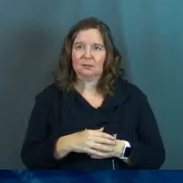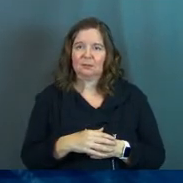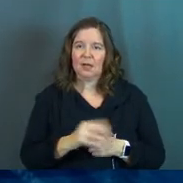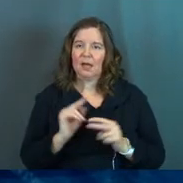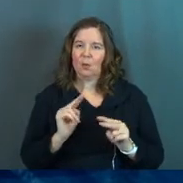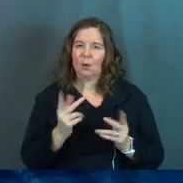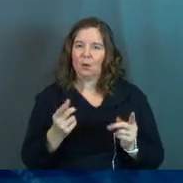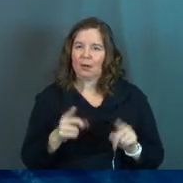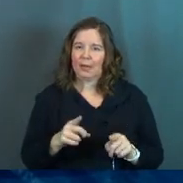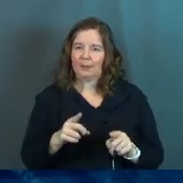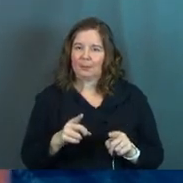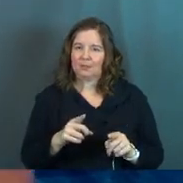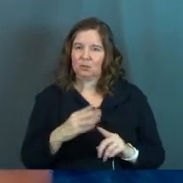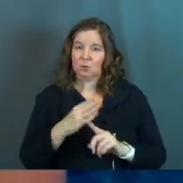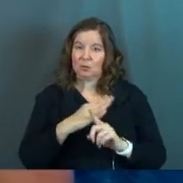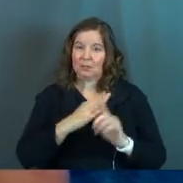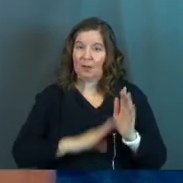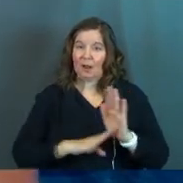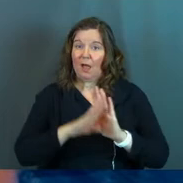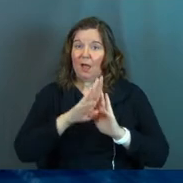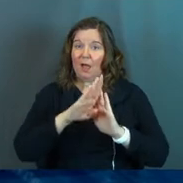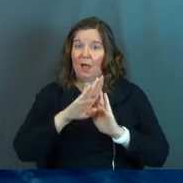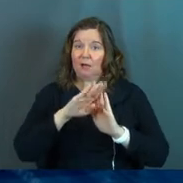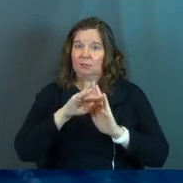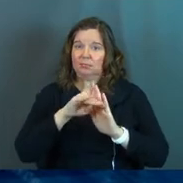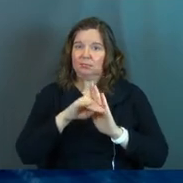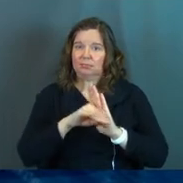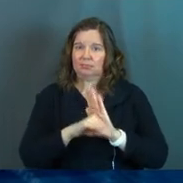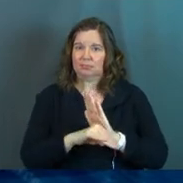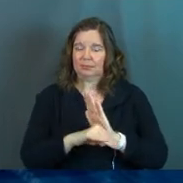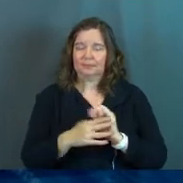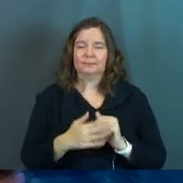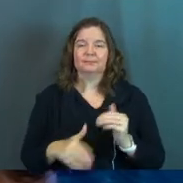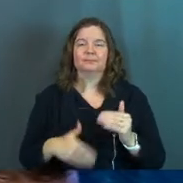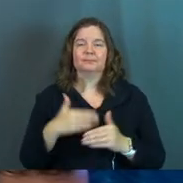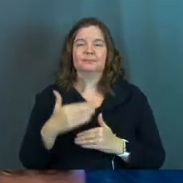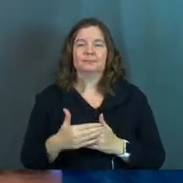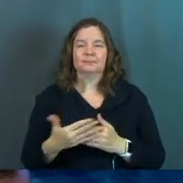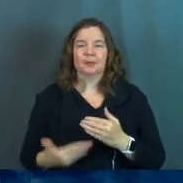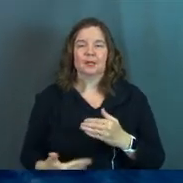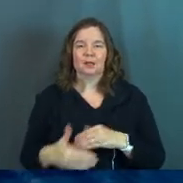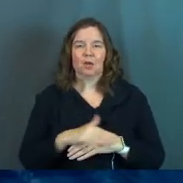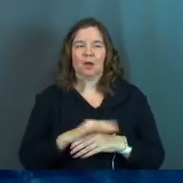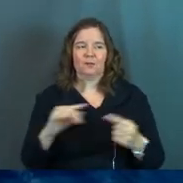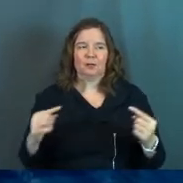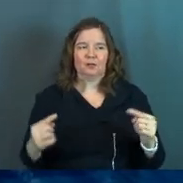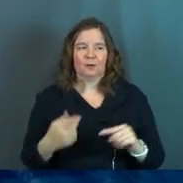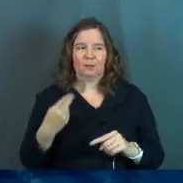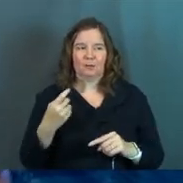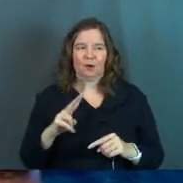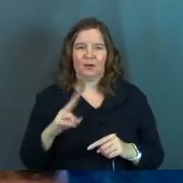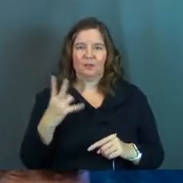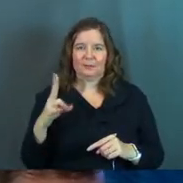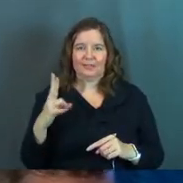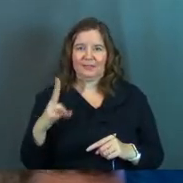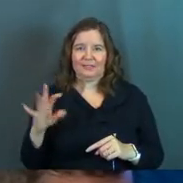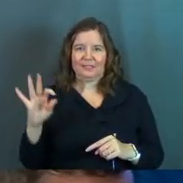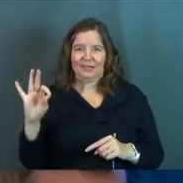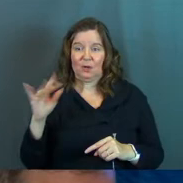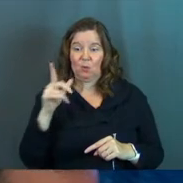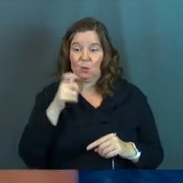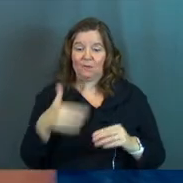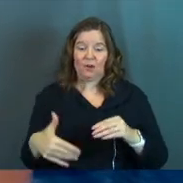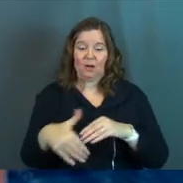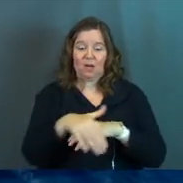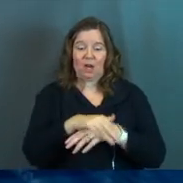And just watch what happens to the temperature. Some of you guys have done that before. Next is cover an offense. Proverbs 17:9.